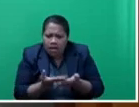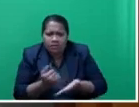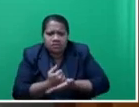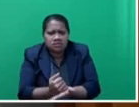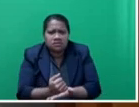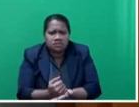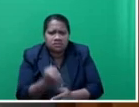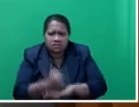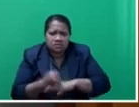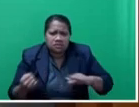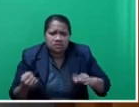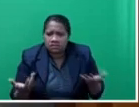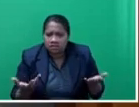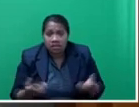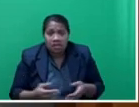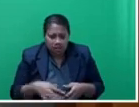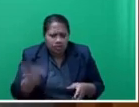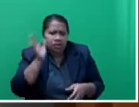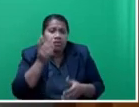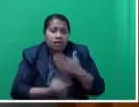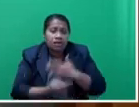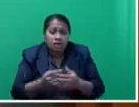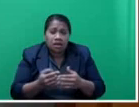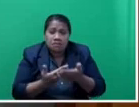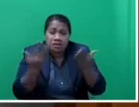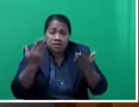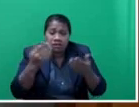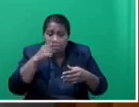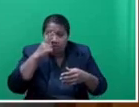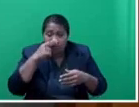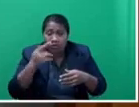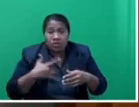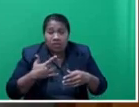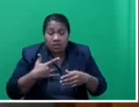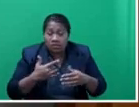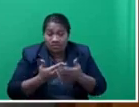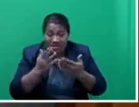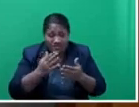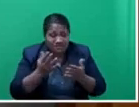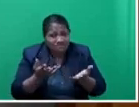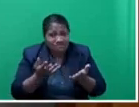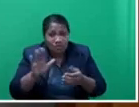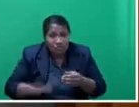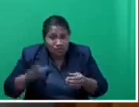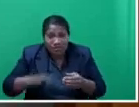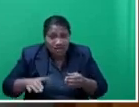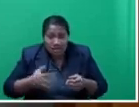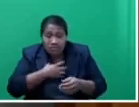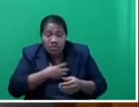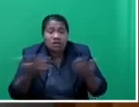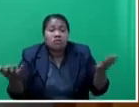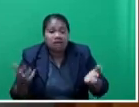the big percentage of people living with poverty is in the rural areas. And as we know, those affected